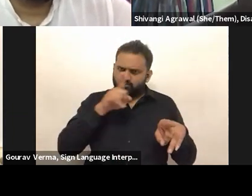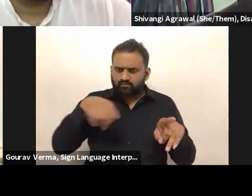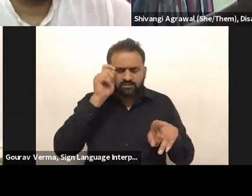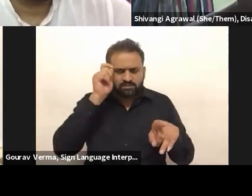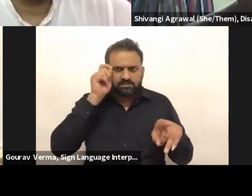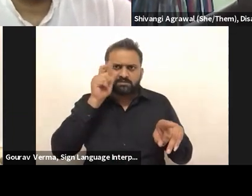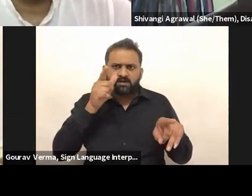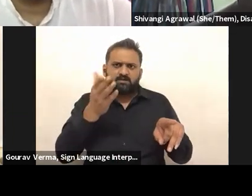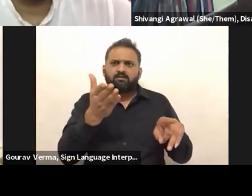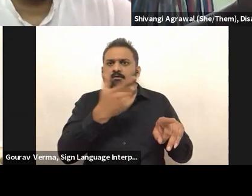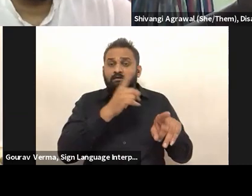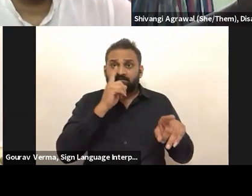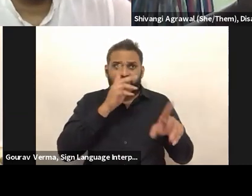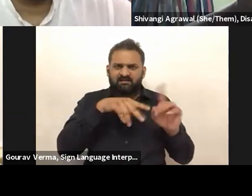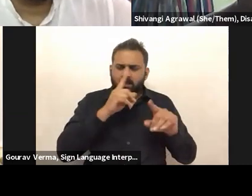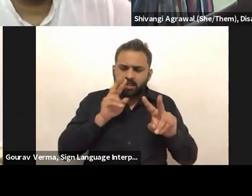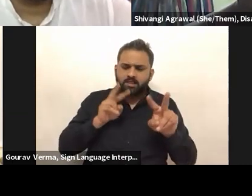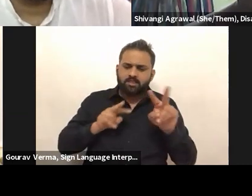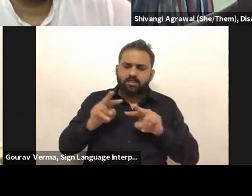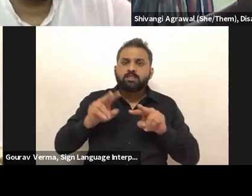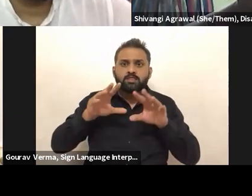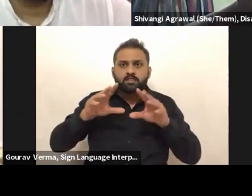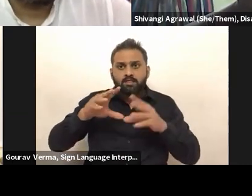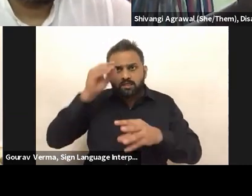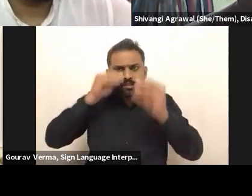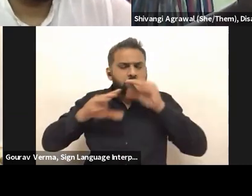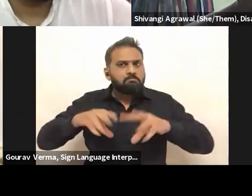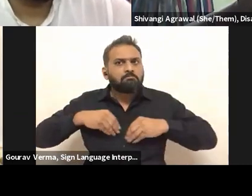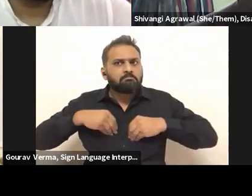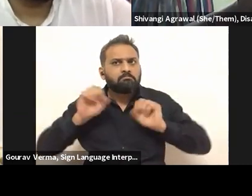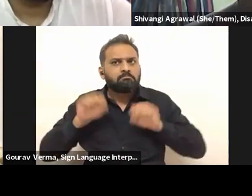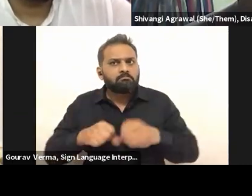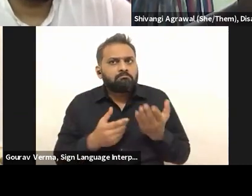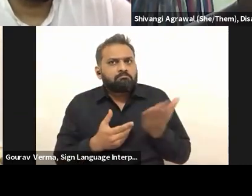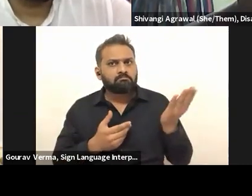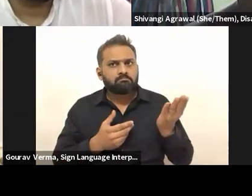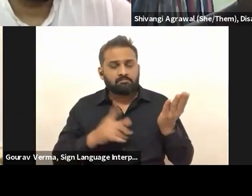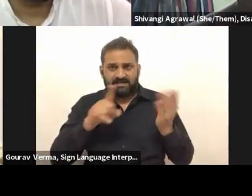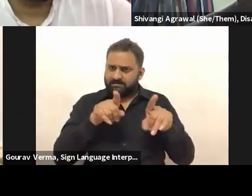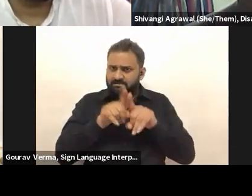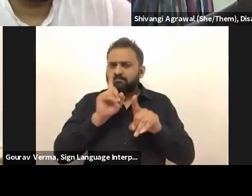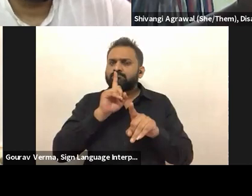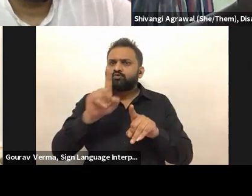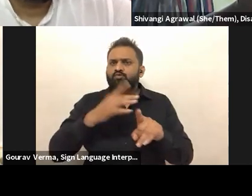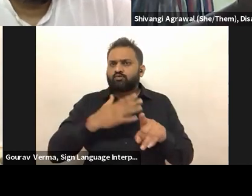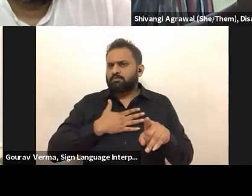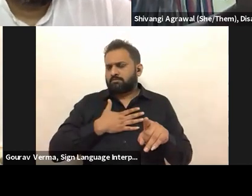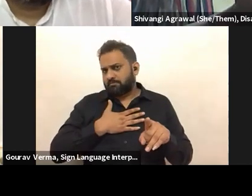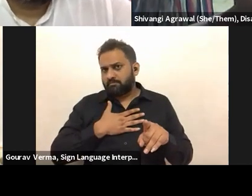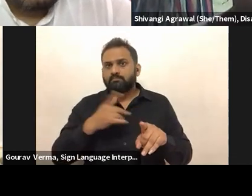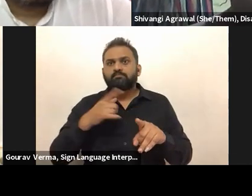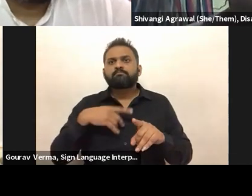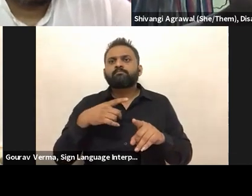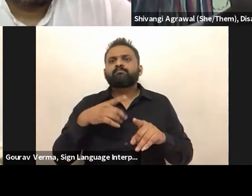of acceptance that there is, And this is something that I also very deeply believe in. Prophet Muhammad